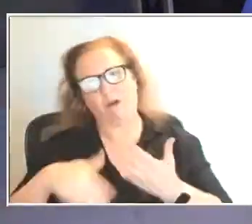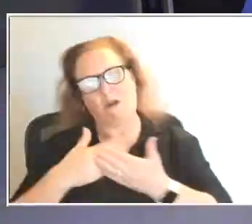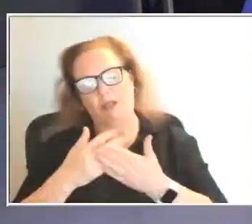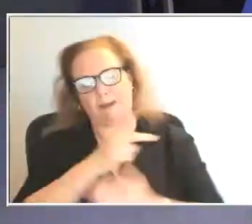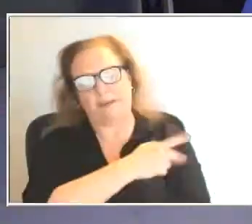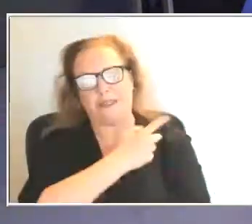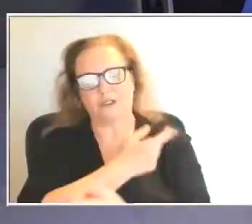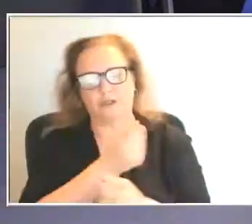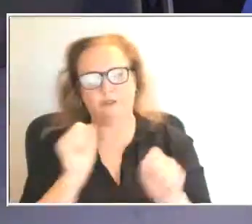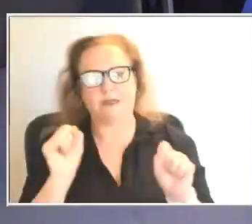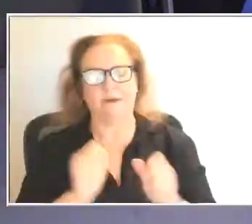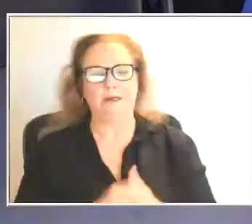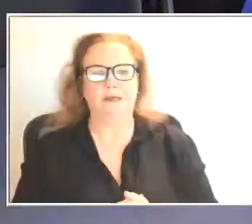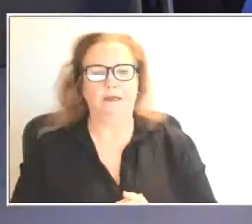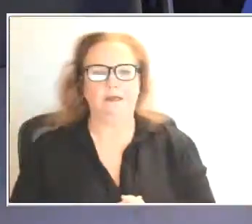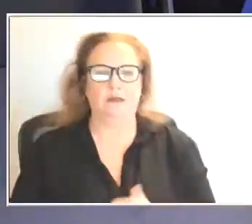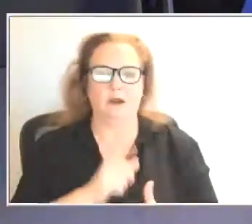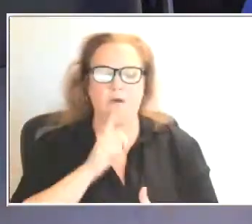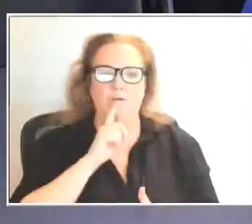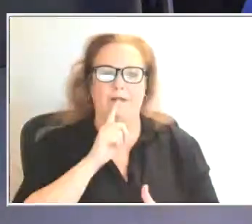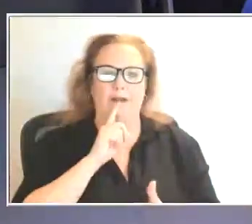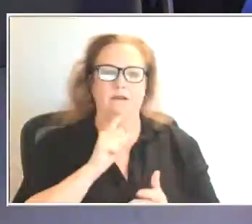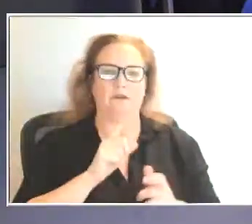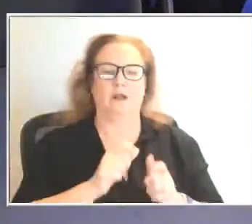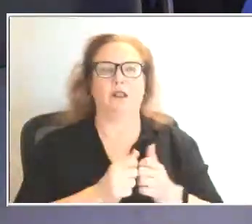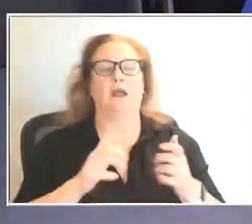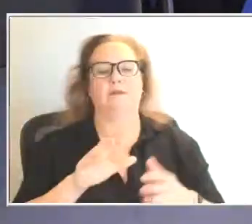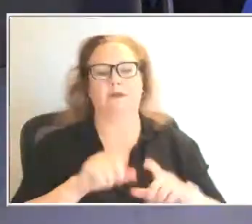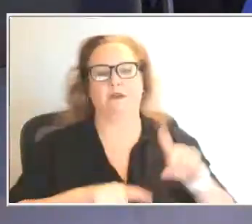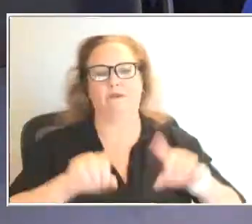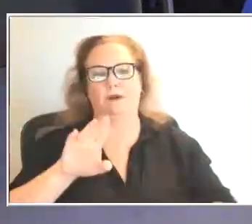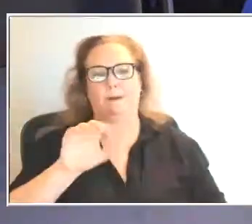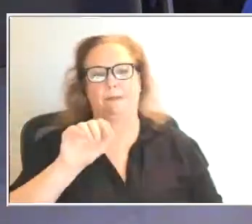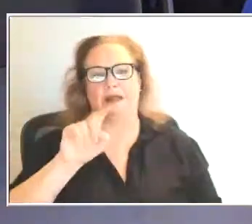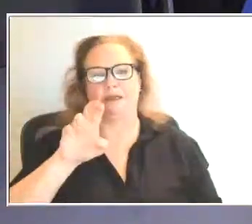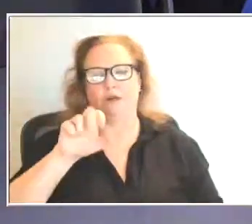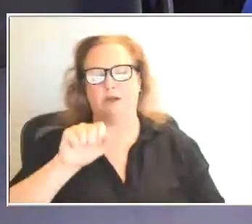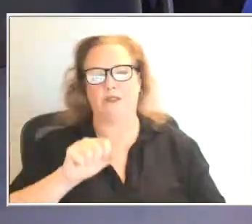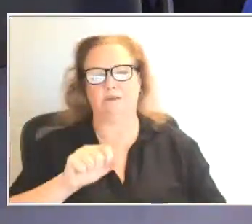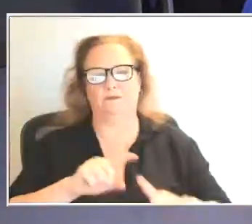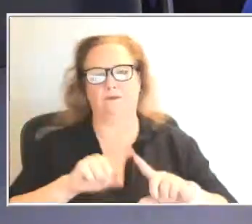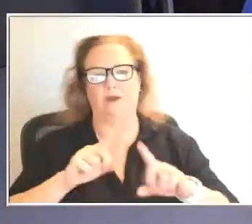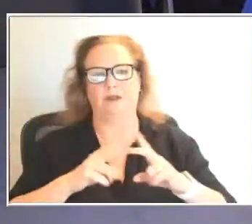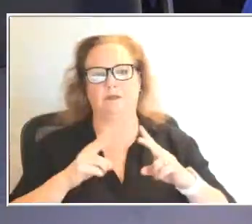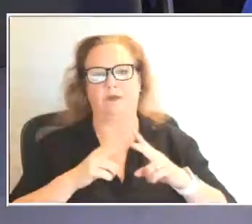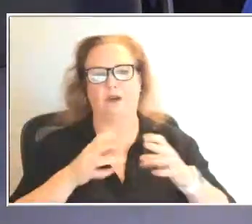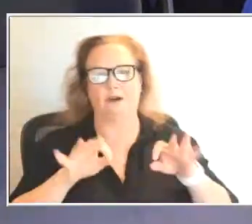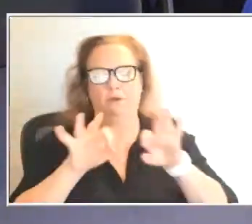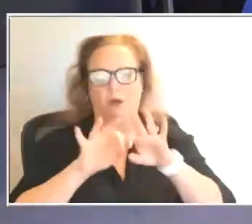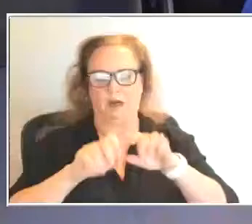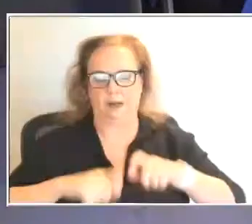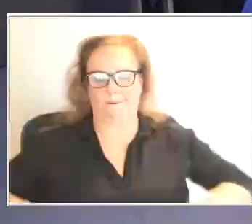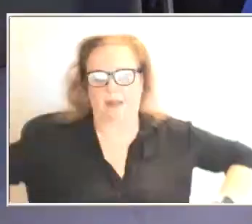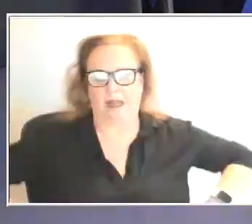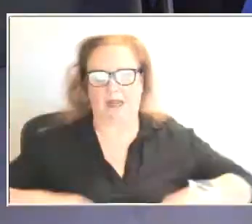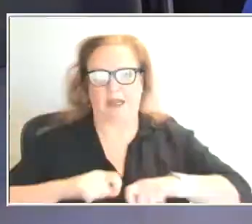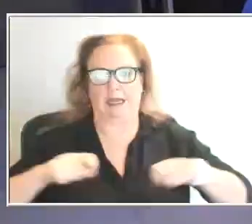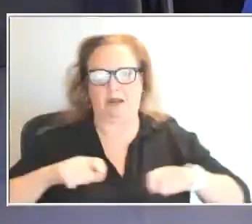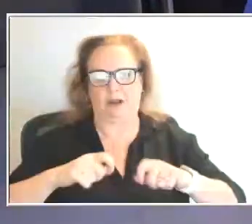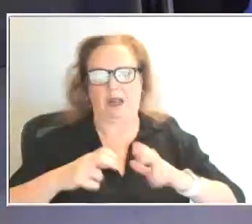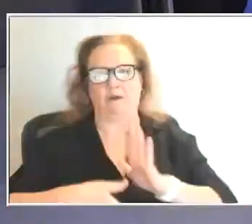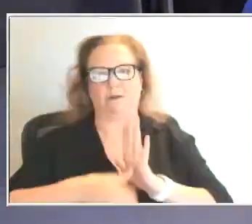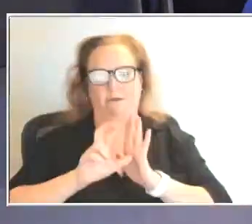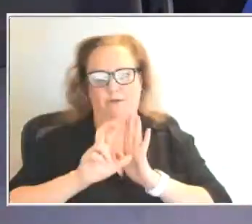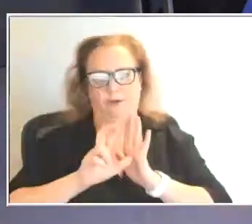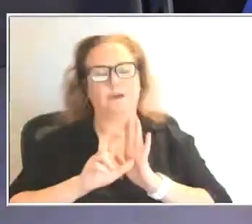mean, I deal with really infected patients with lots of different bacteria. It is just so important. So how do I do when I put my gun on? I reviewed that video and you did